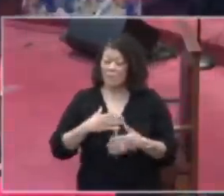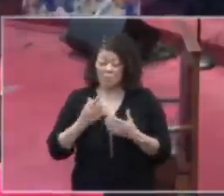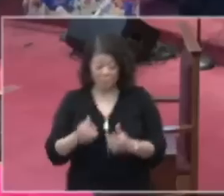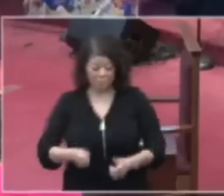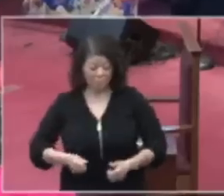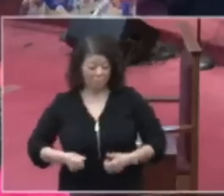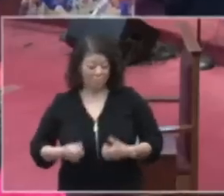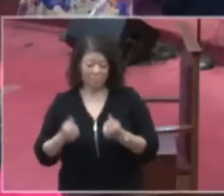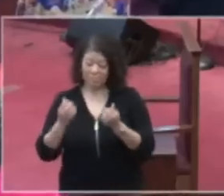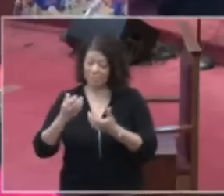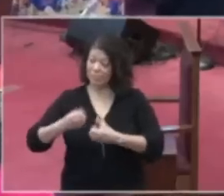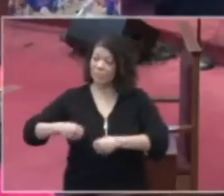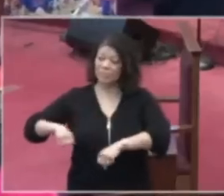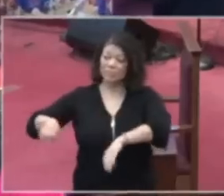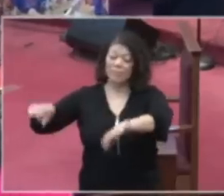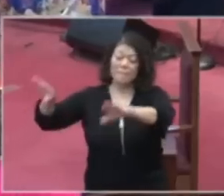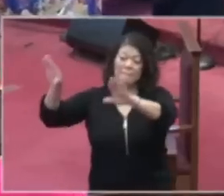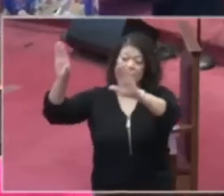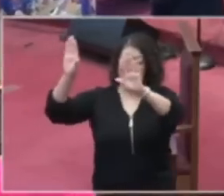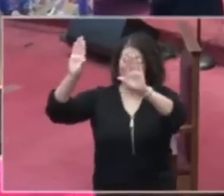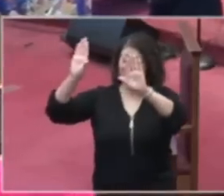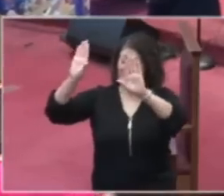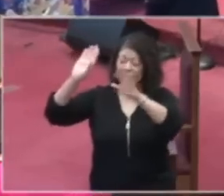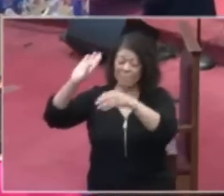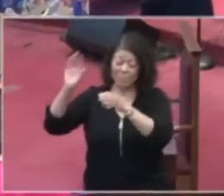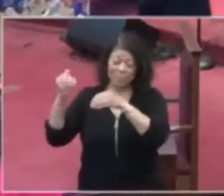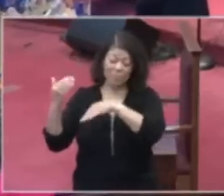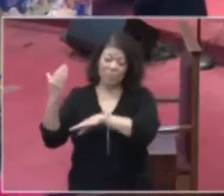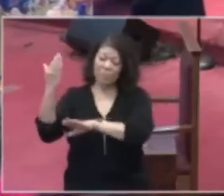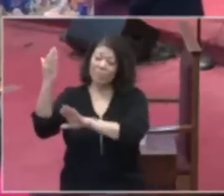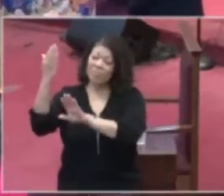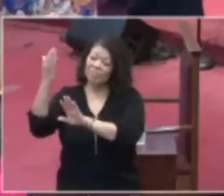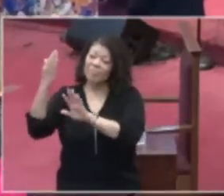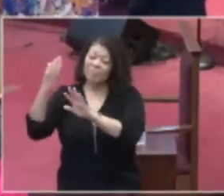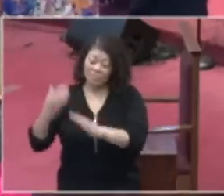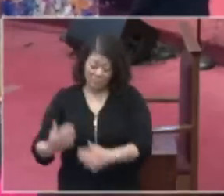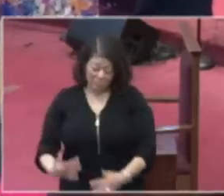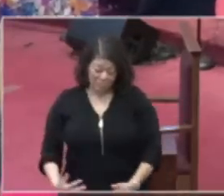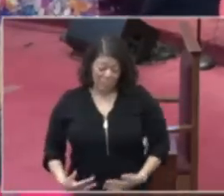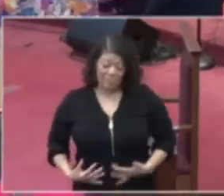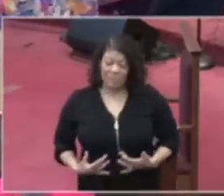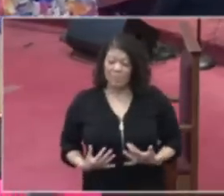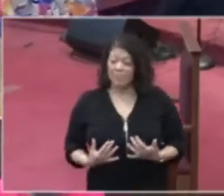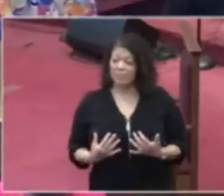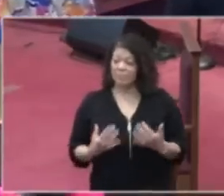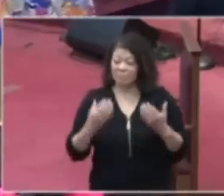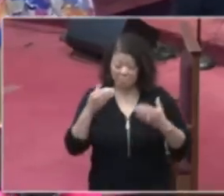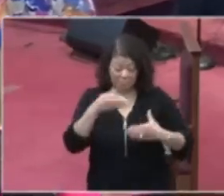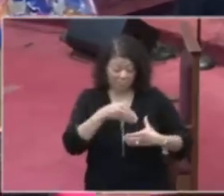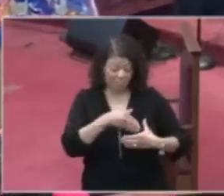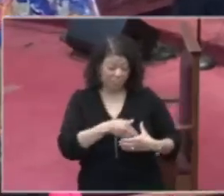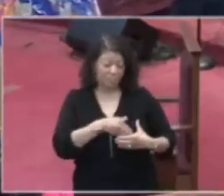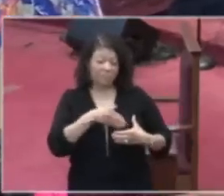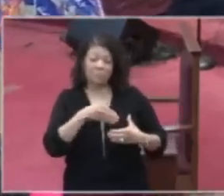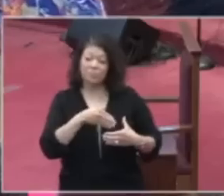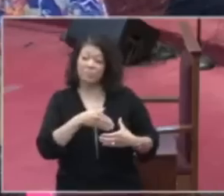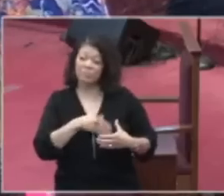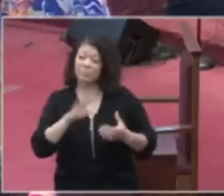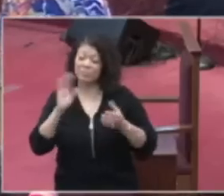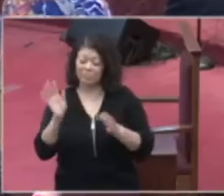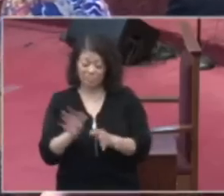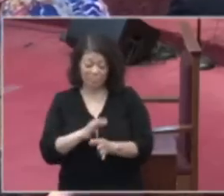Inside. Come on, y'all, sing it out. Fill me up. Fill me up, God. Fill